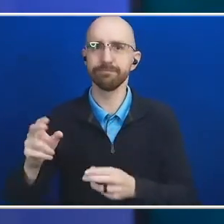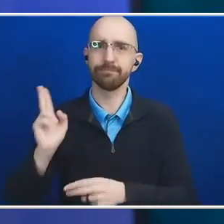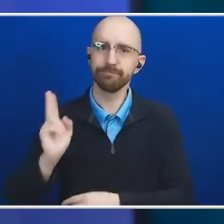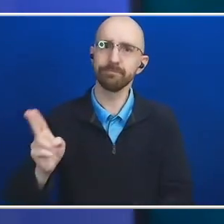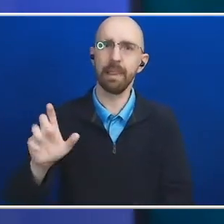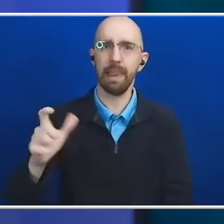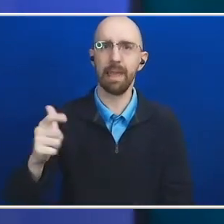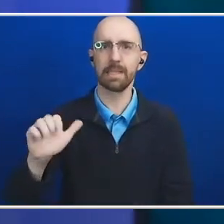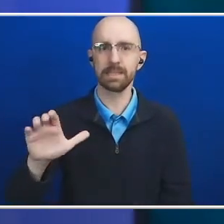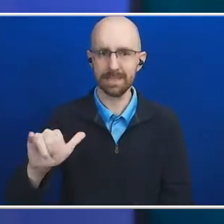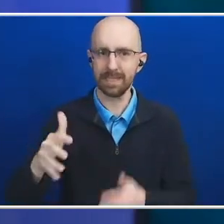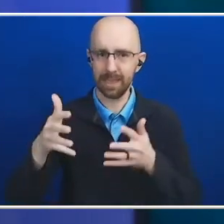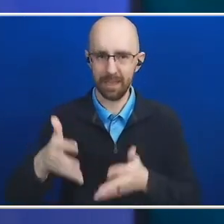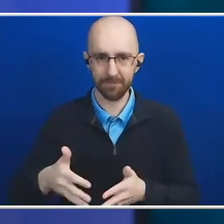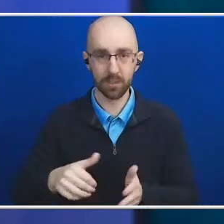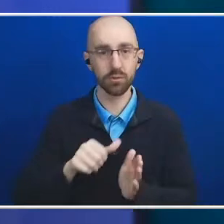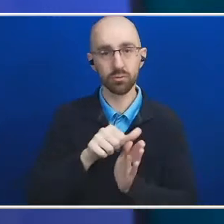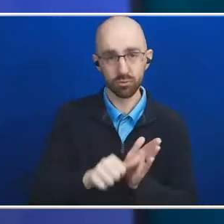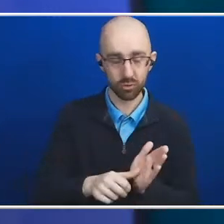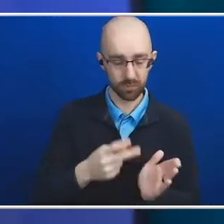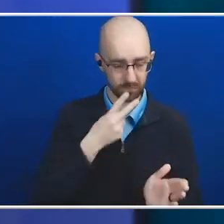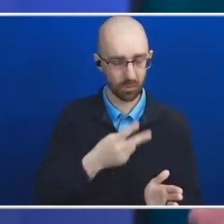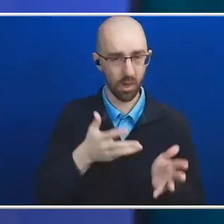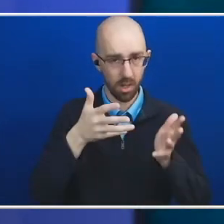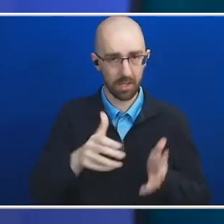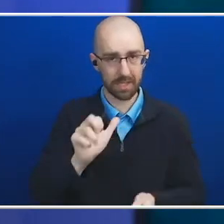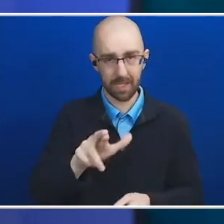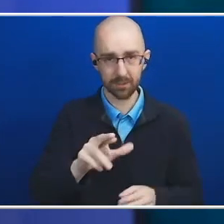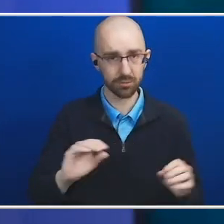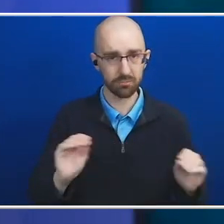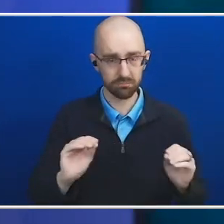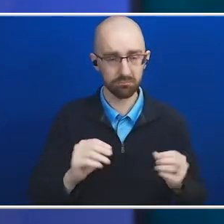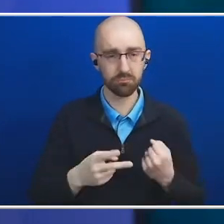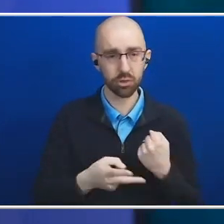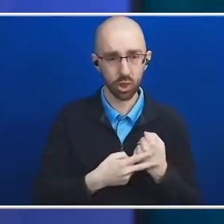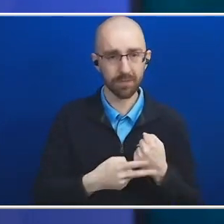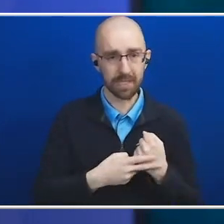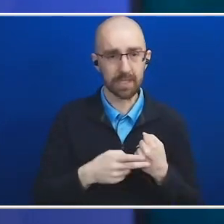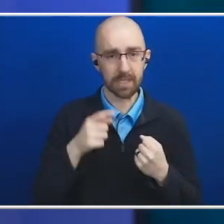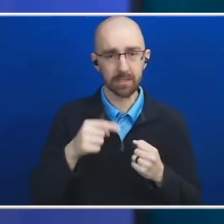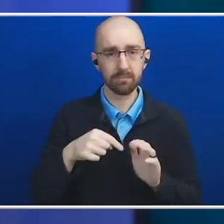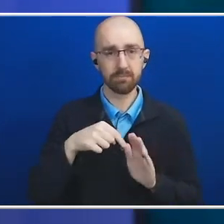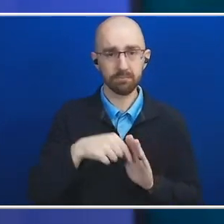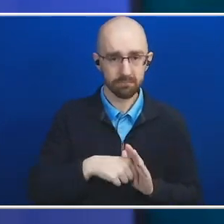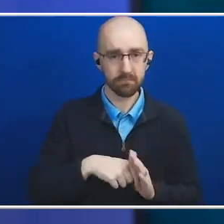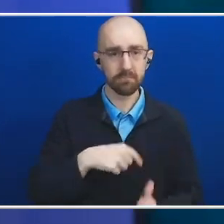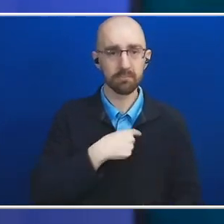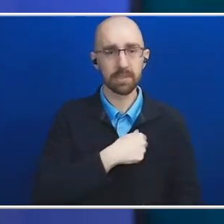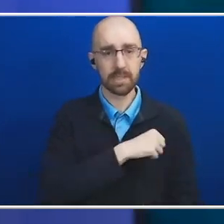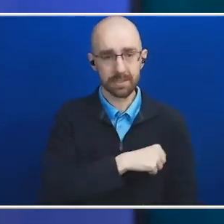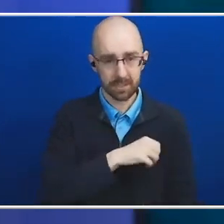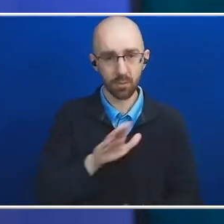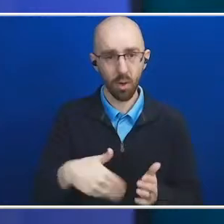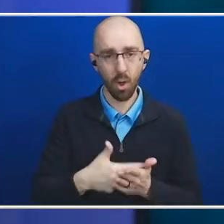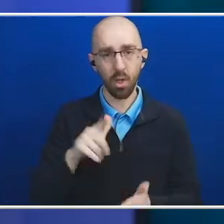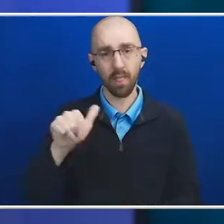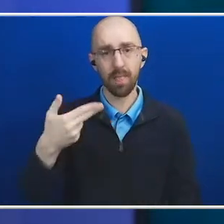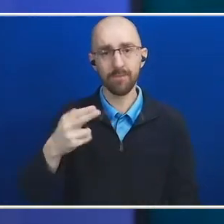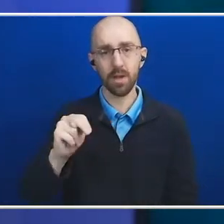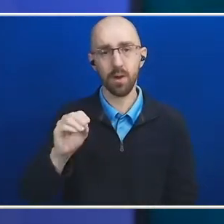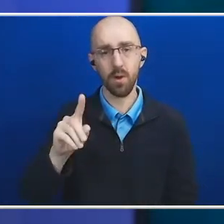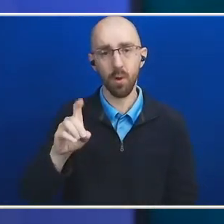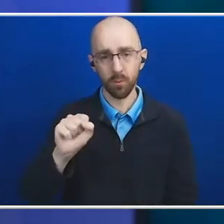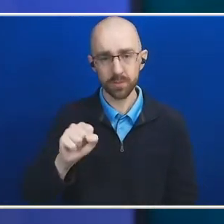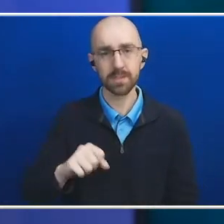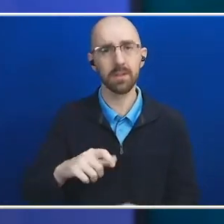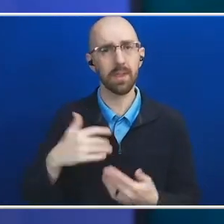see any residual cancer, preserving her a very extensive X-ray lymph node dissection where we're taking out all the lymph nodes and the significant side